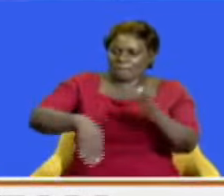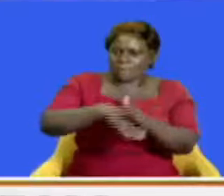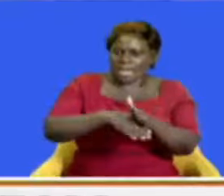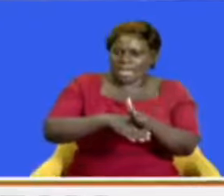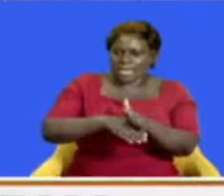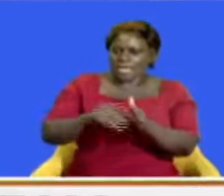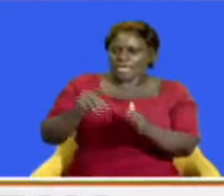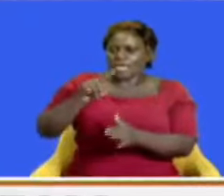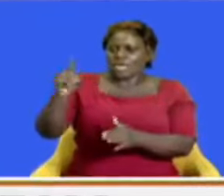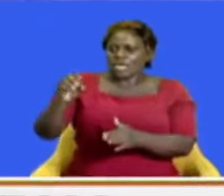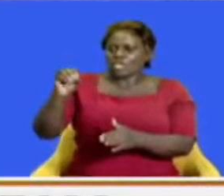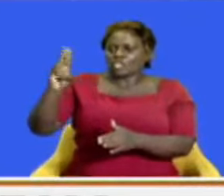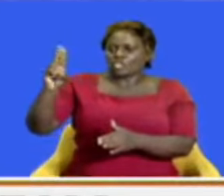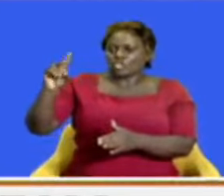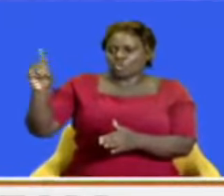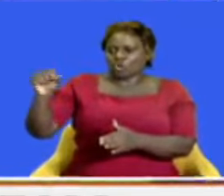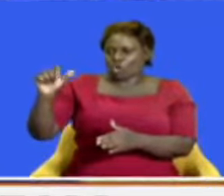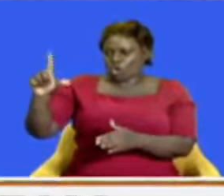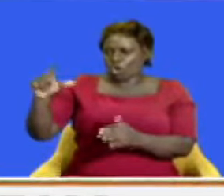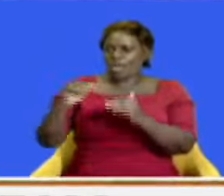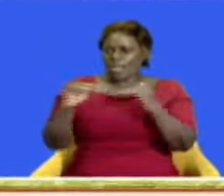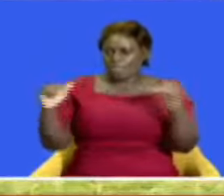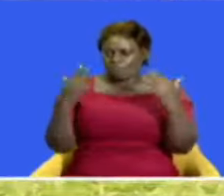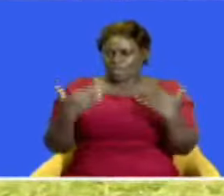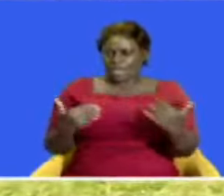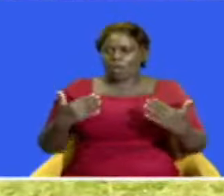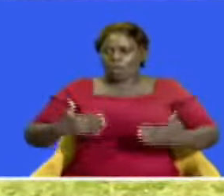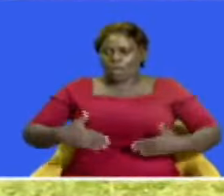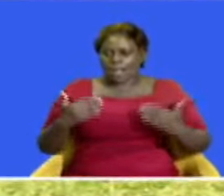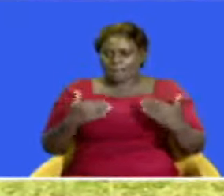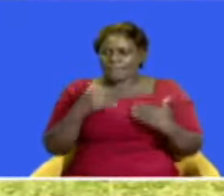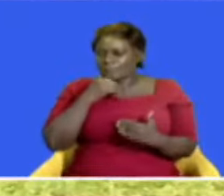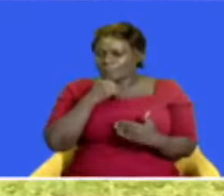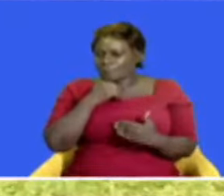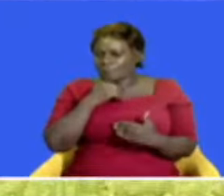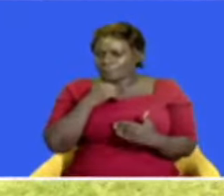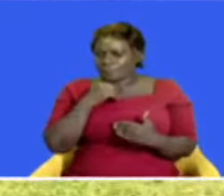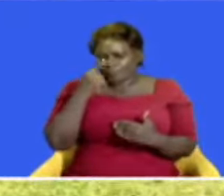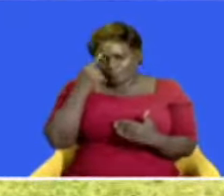level. So they are very happy about it. Yeah, and even the board is happy.